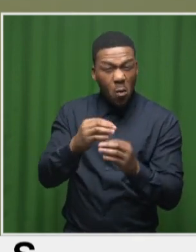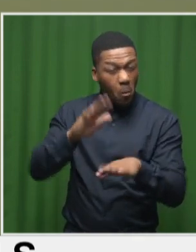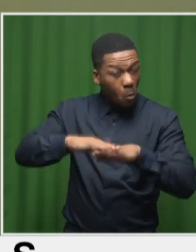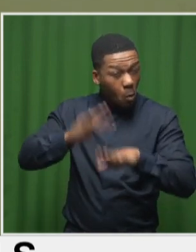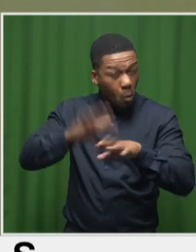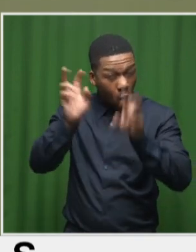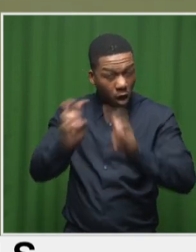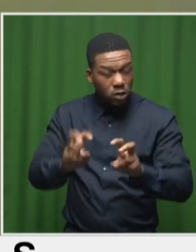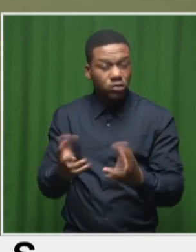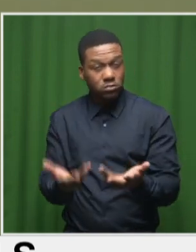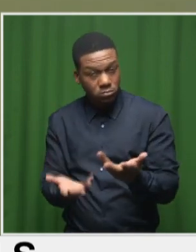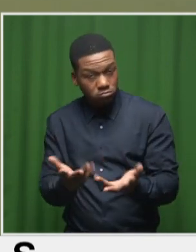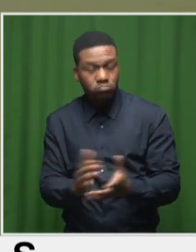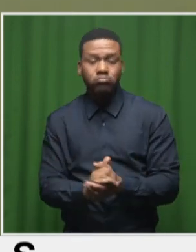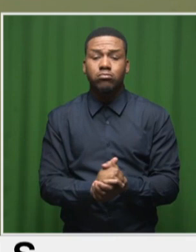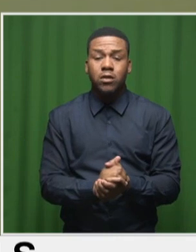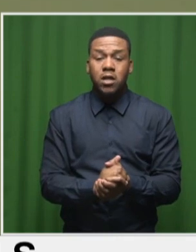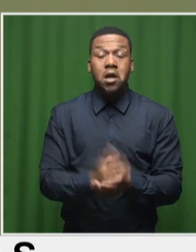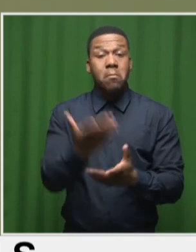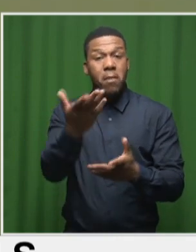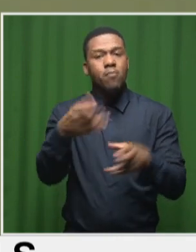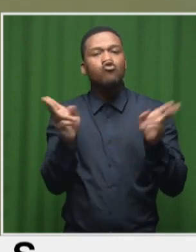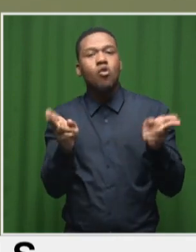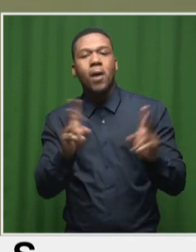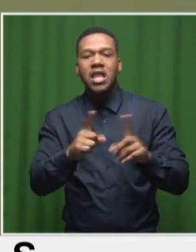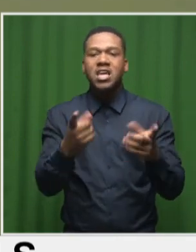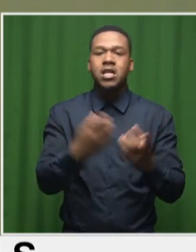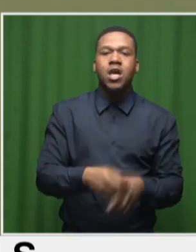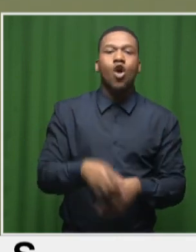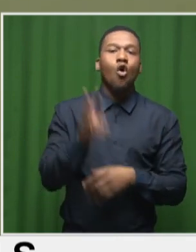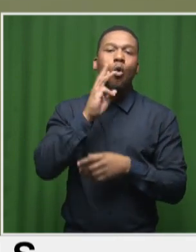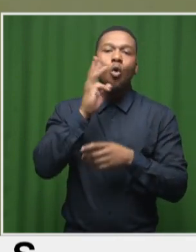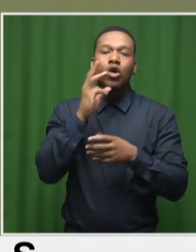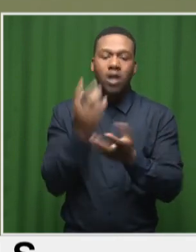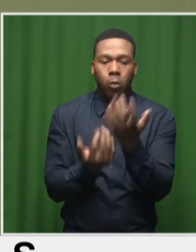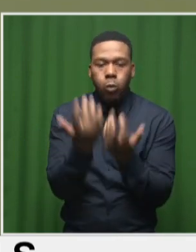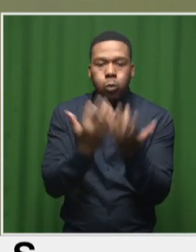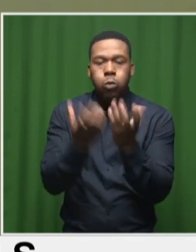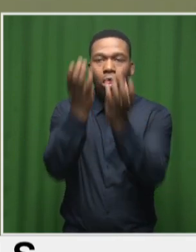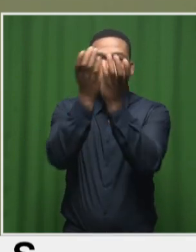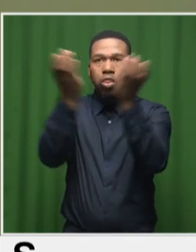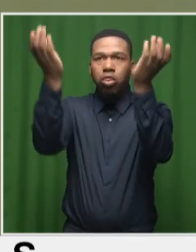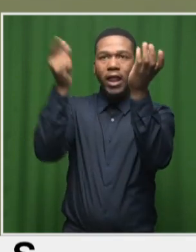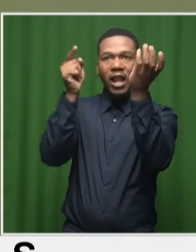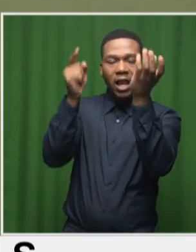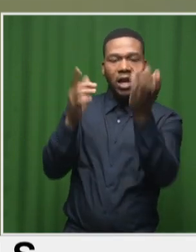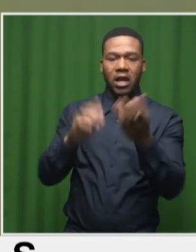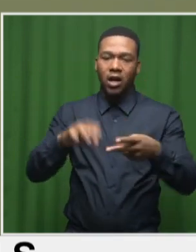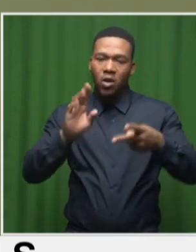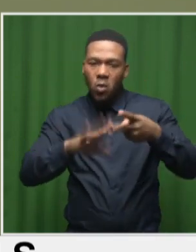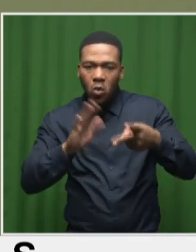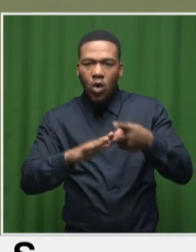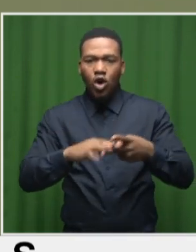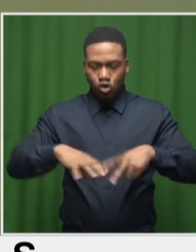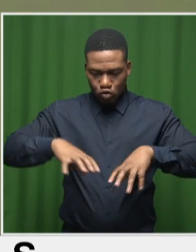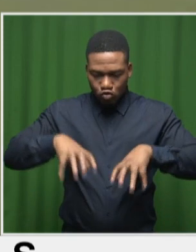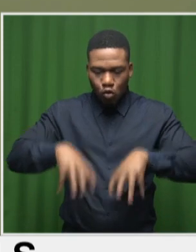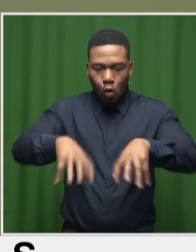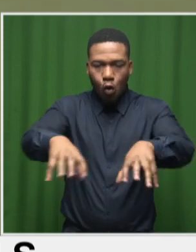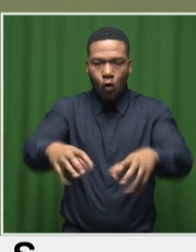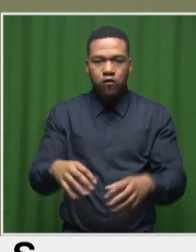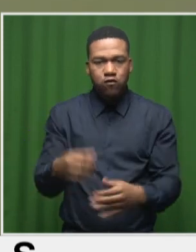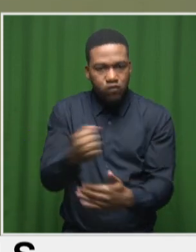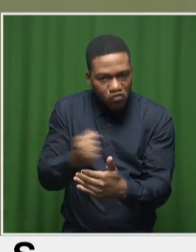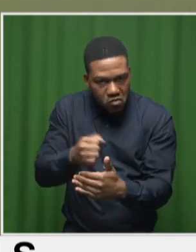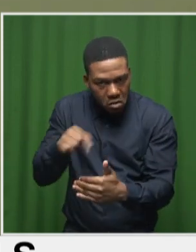electricity. And that normally would be your geyser, would be your stove, would be your pool pumps, your washing machine.